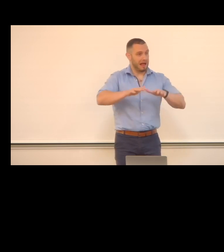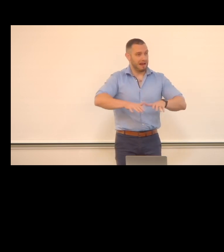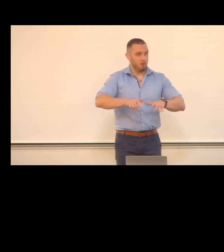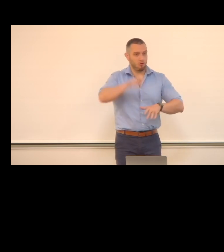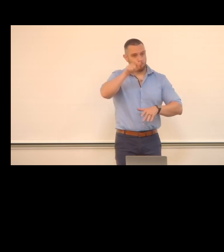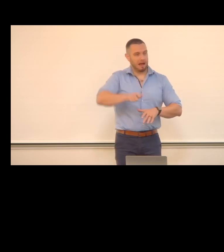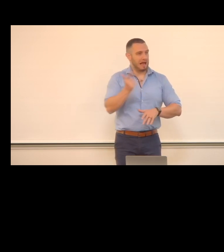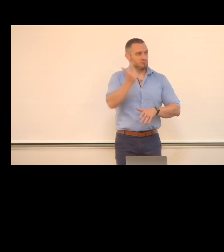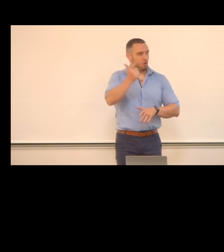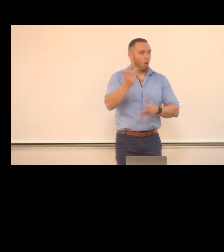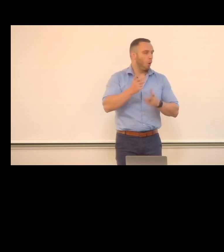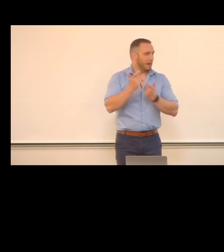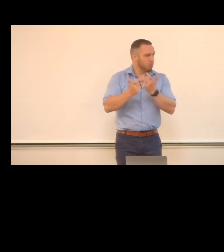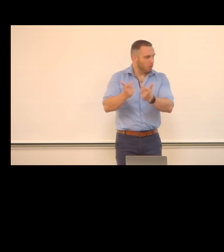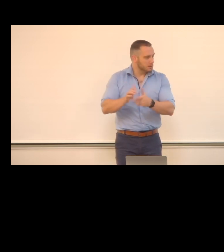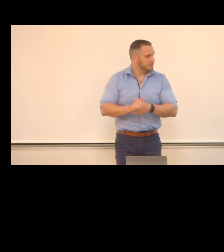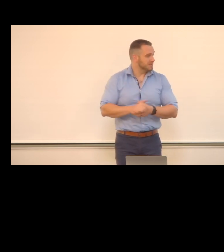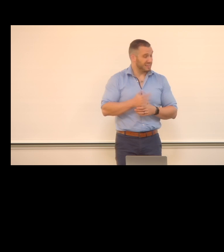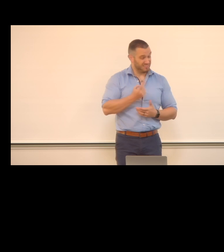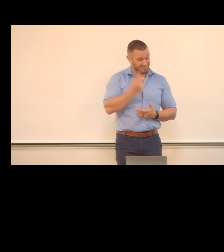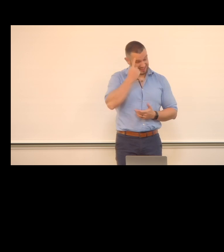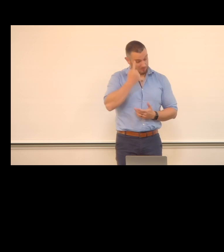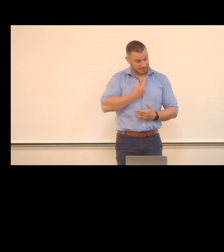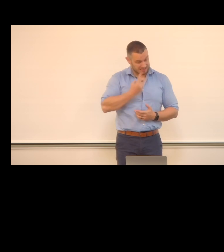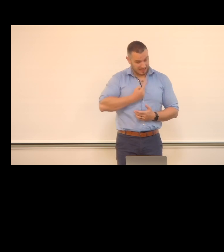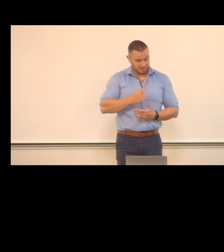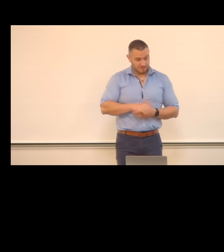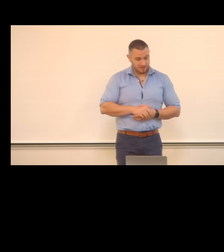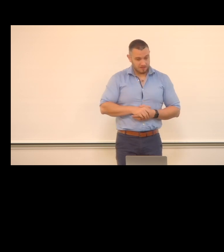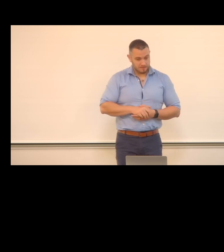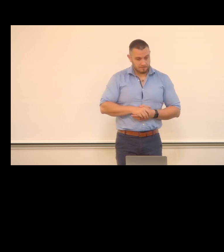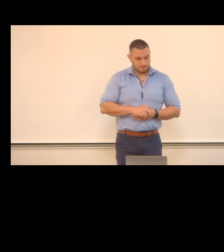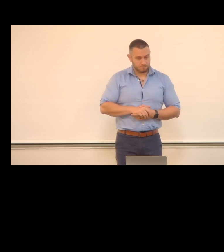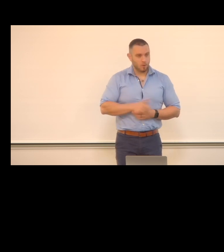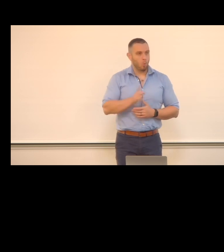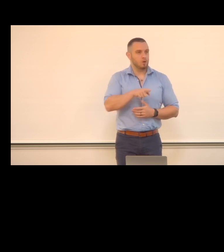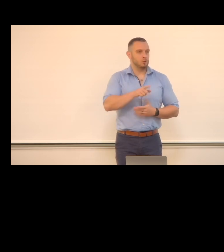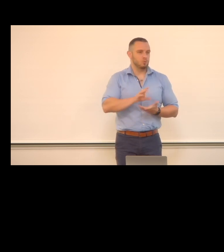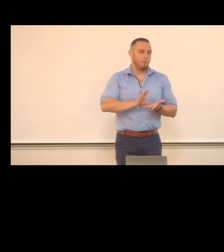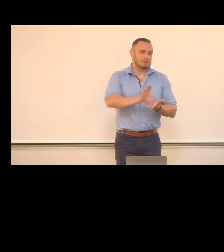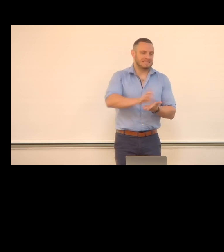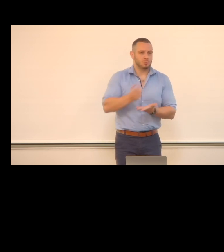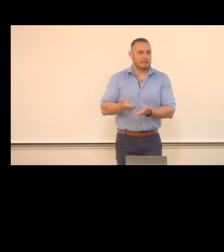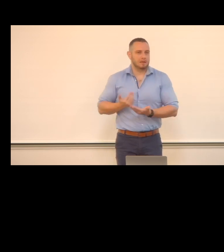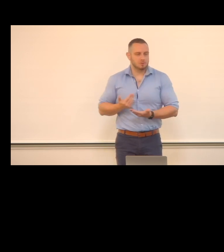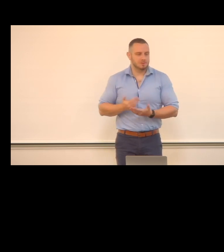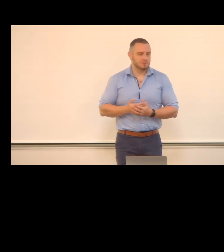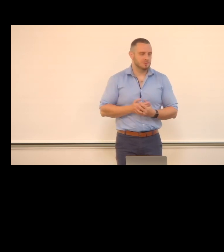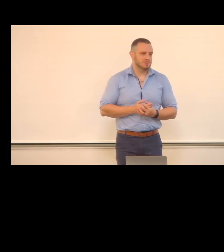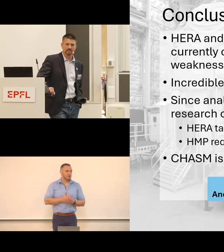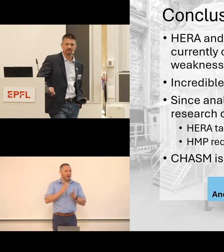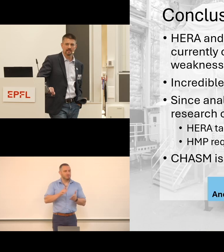analog explorer. And to me, it comes down to you get out of what you put into it. You need to put yourself in the